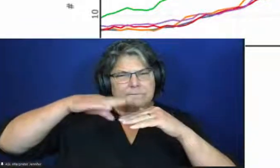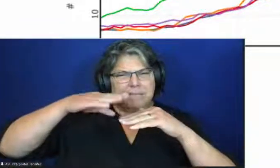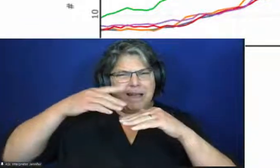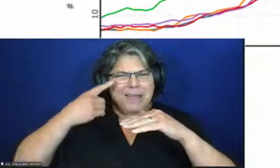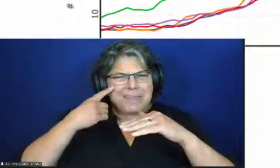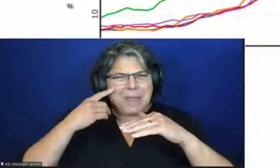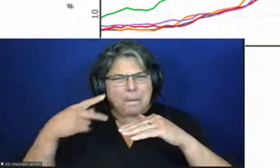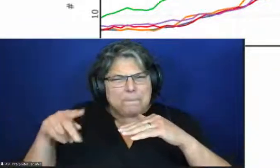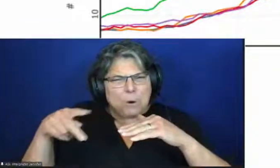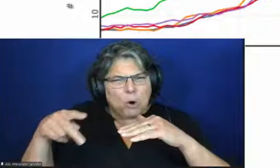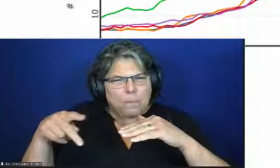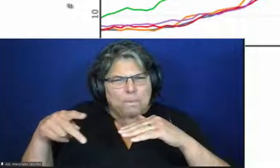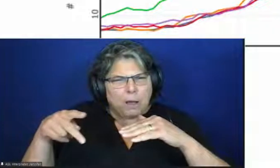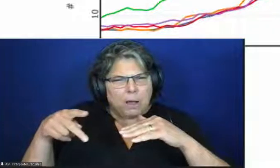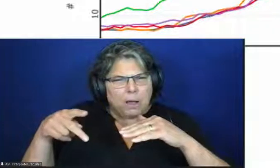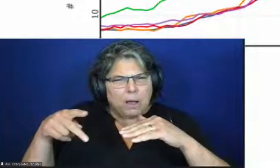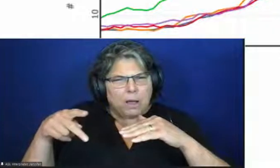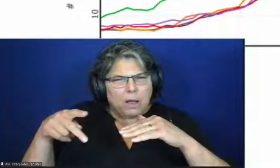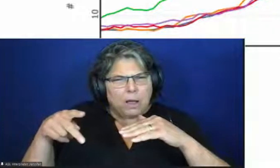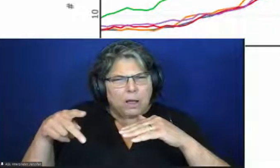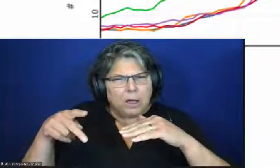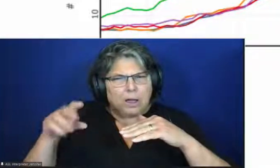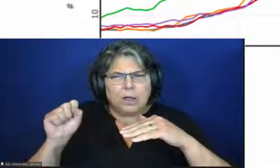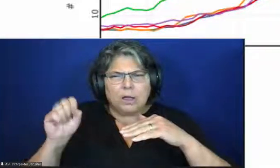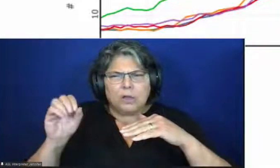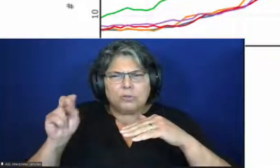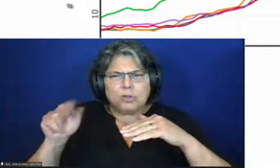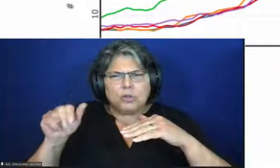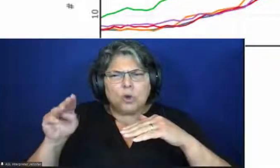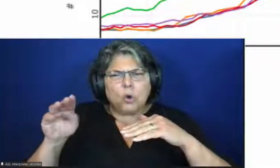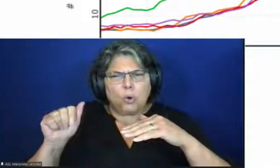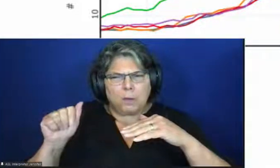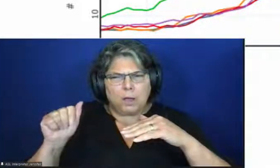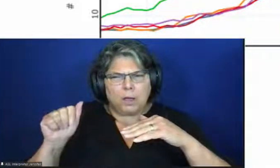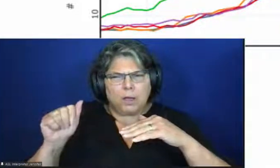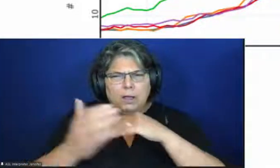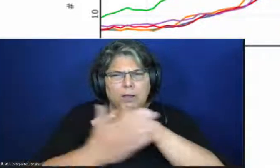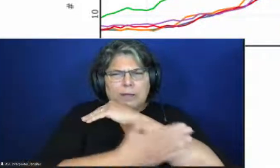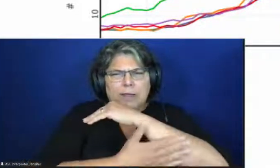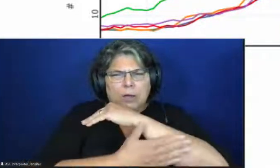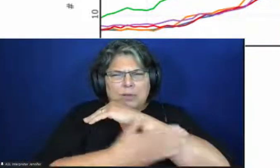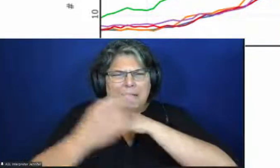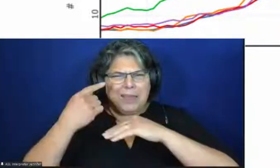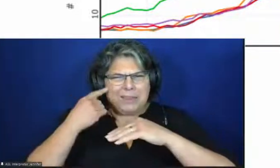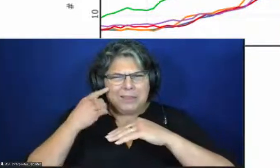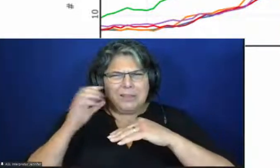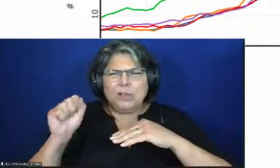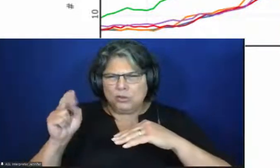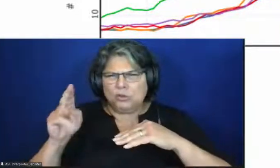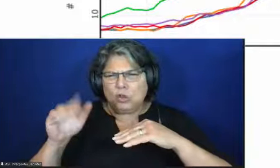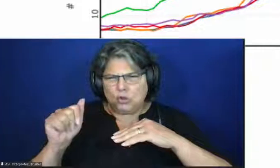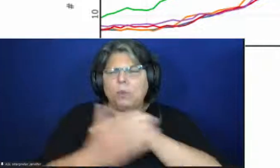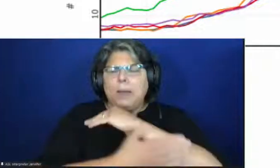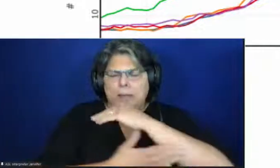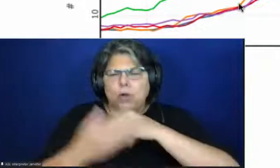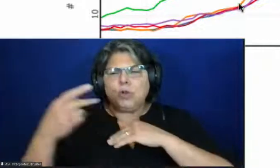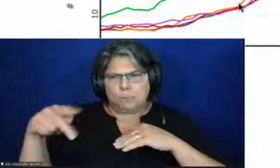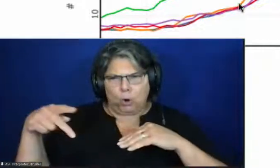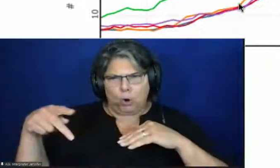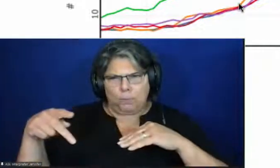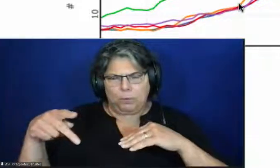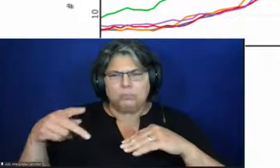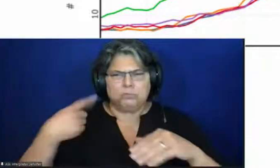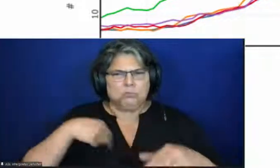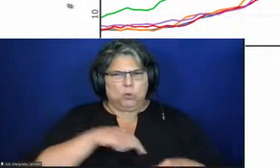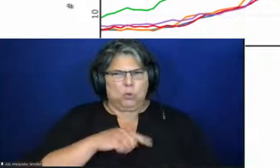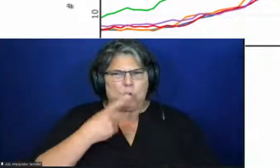that purple line is Sonoma County. I don't see it on here yet, but it's Sonoma County is the purple line. We're the